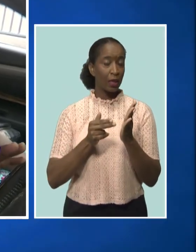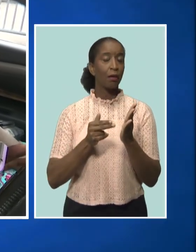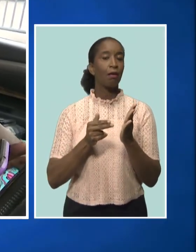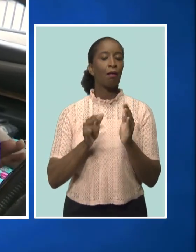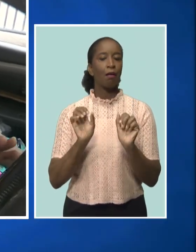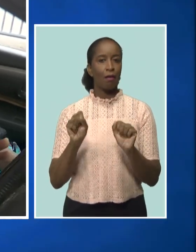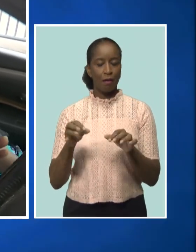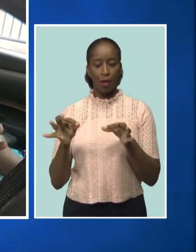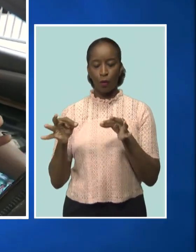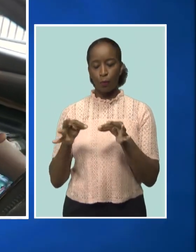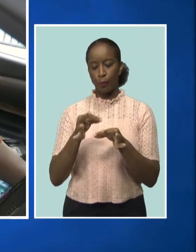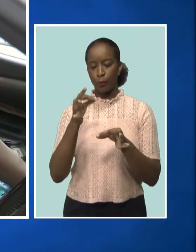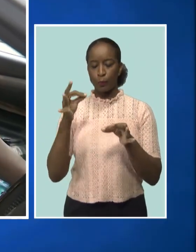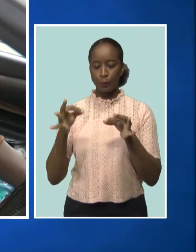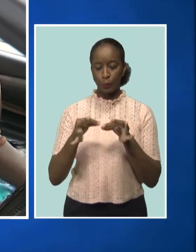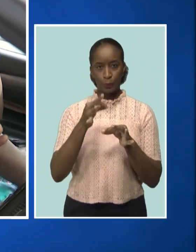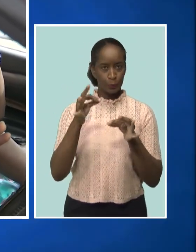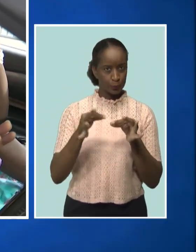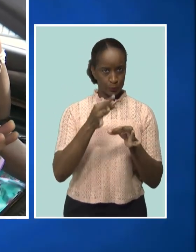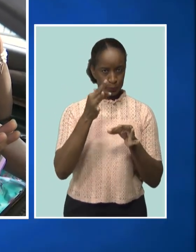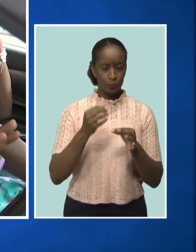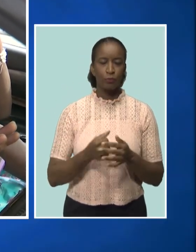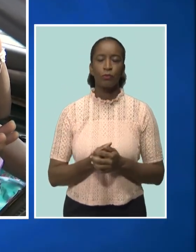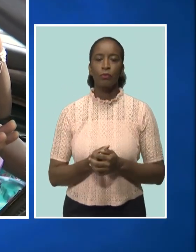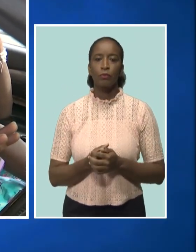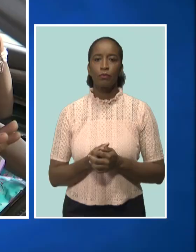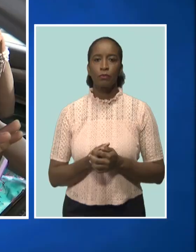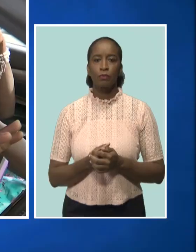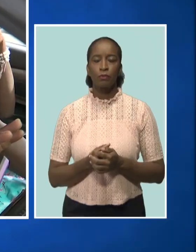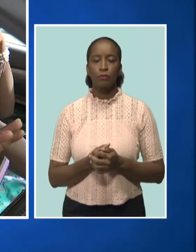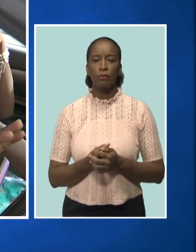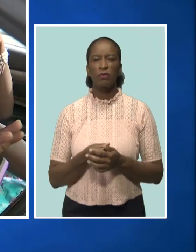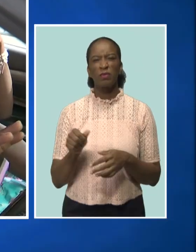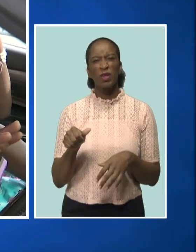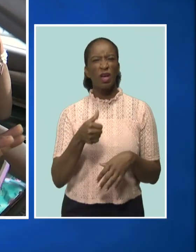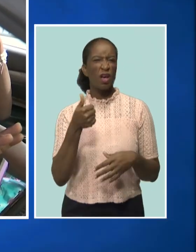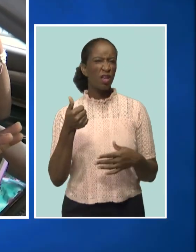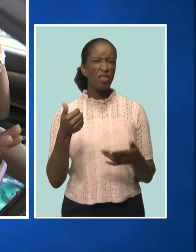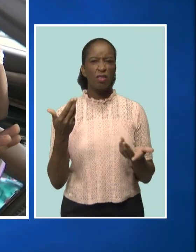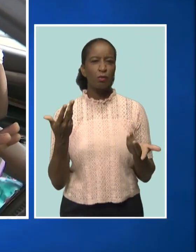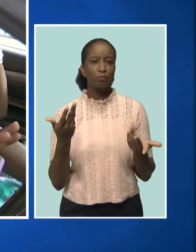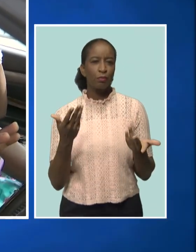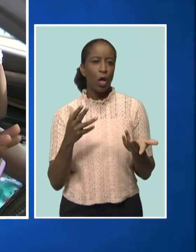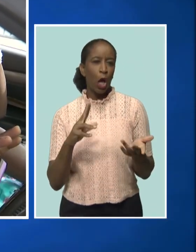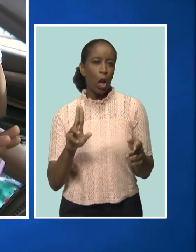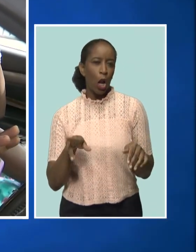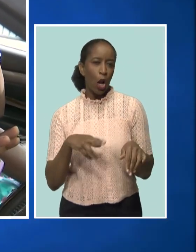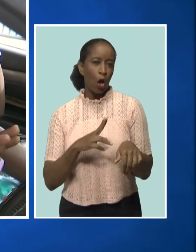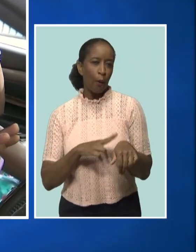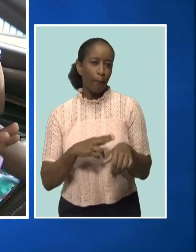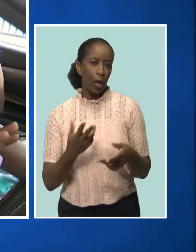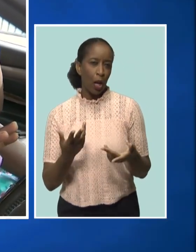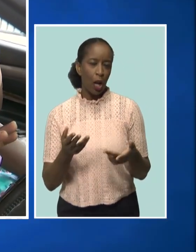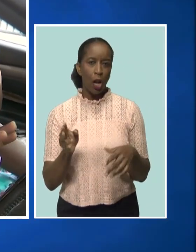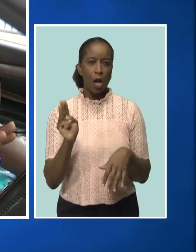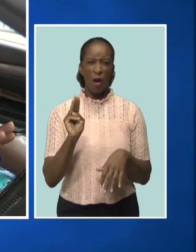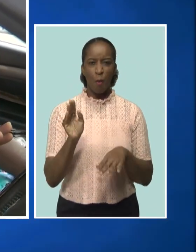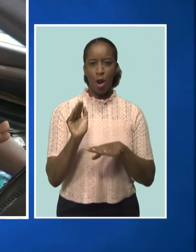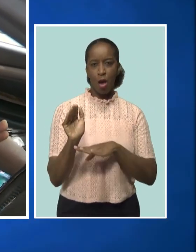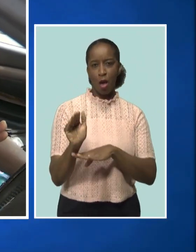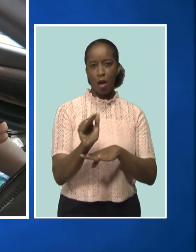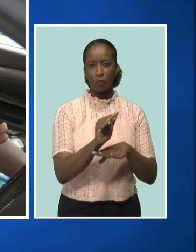bead. And the regular Monday afternoon